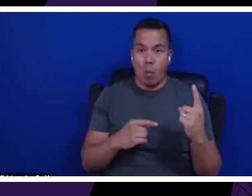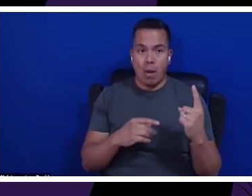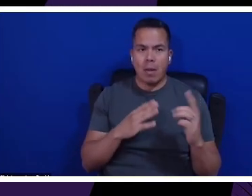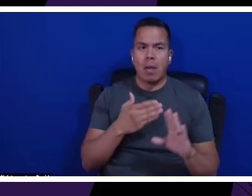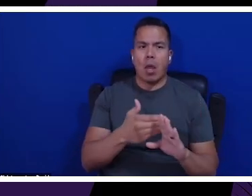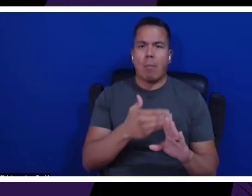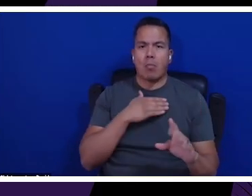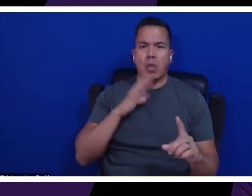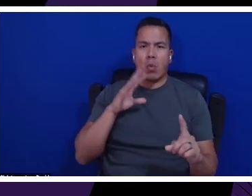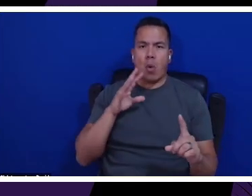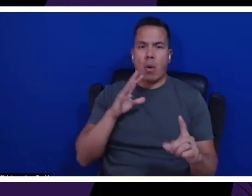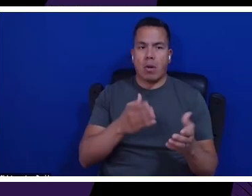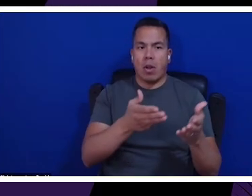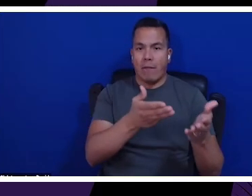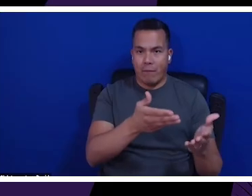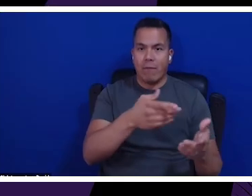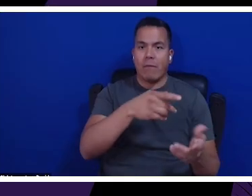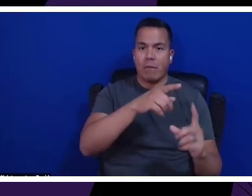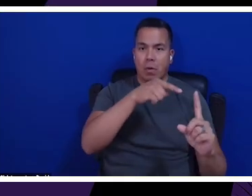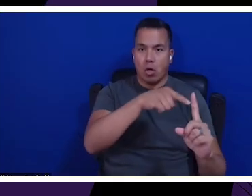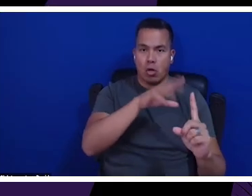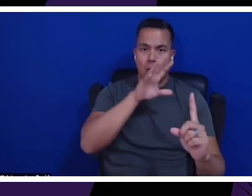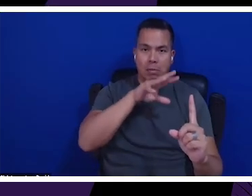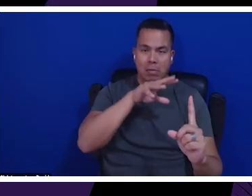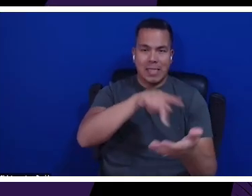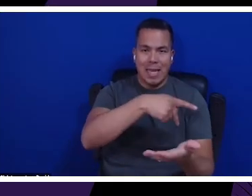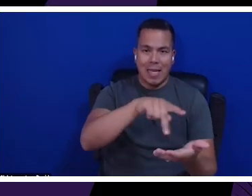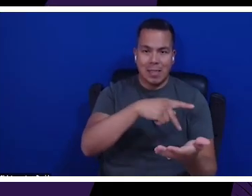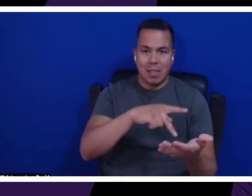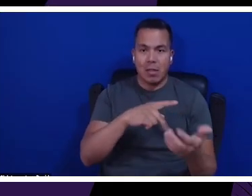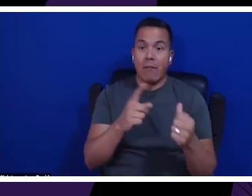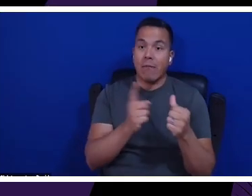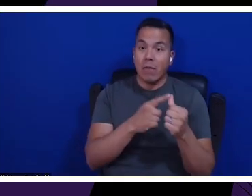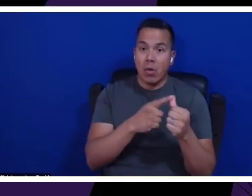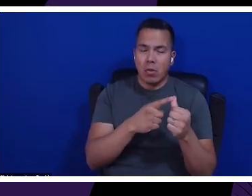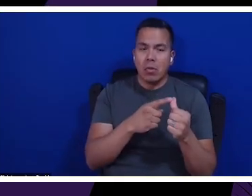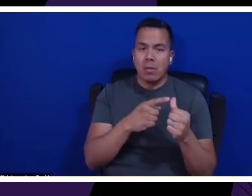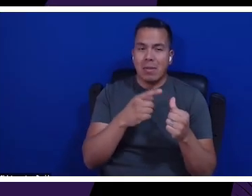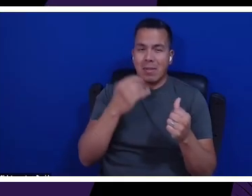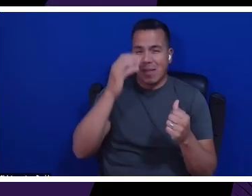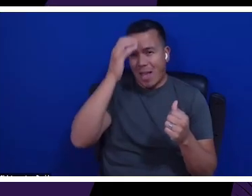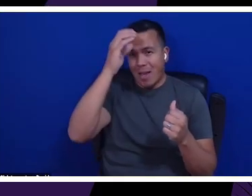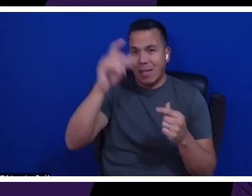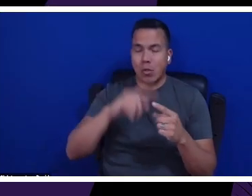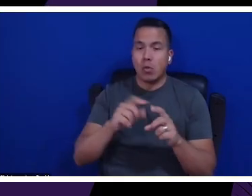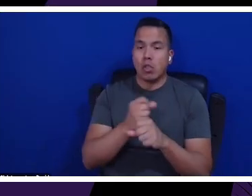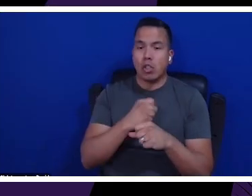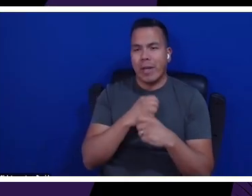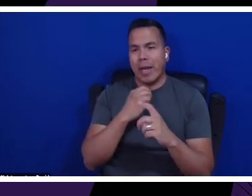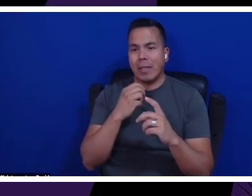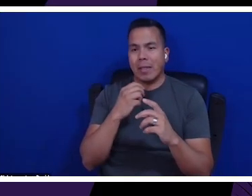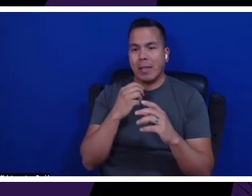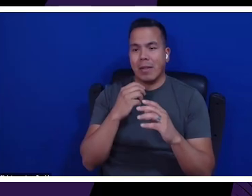her dancing and doing the mandala. The idea is to create the illusion that the real